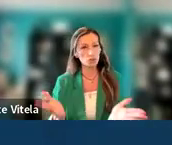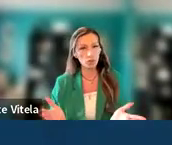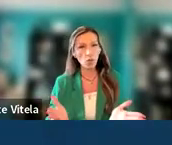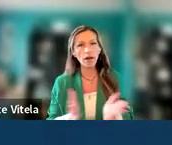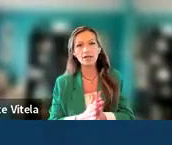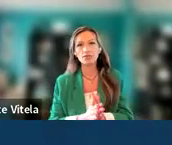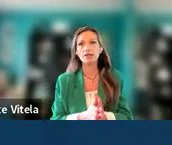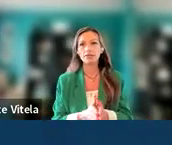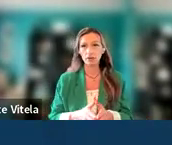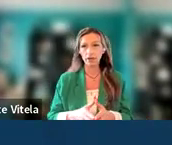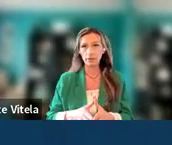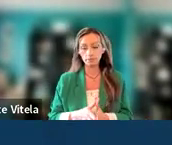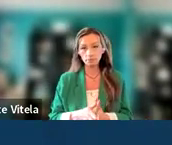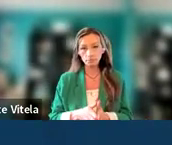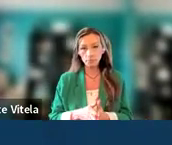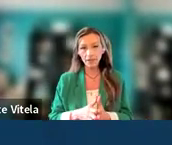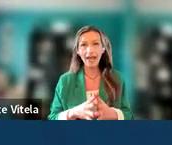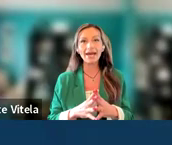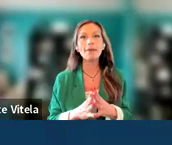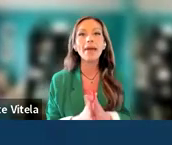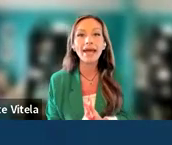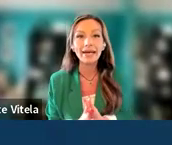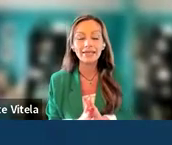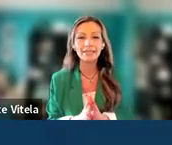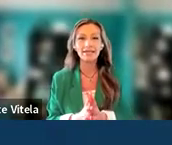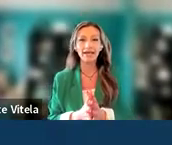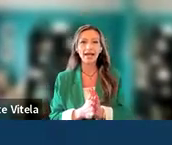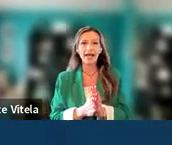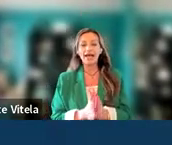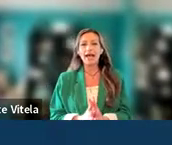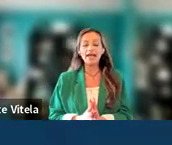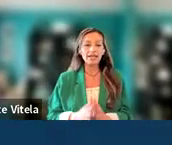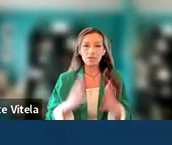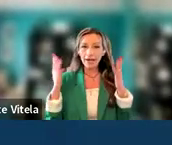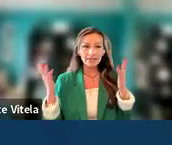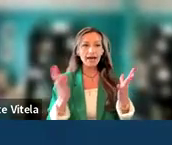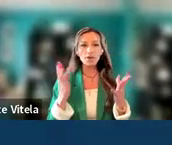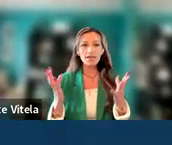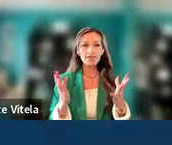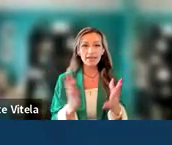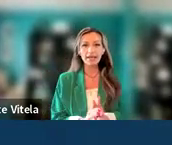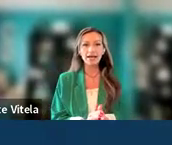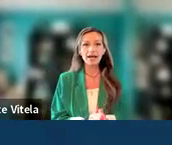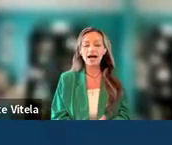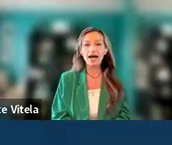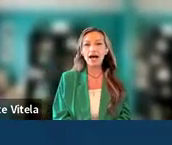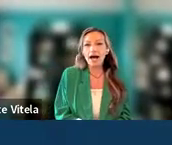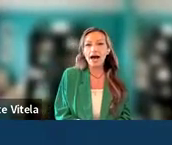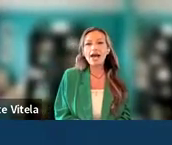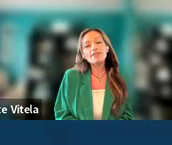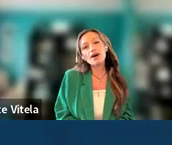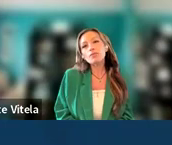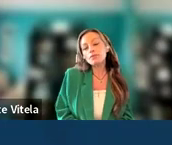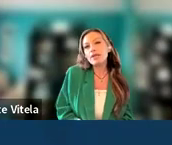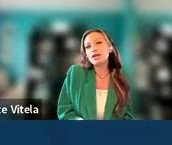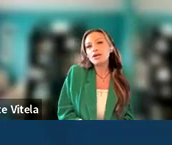company, which required a drug screen, and I panicked. And in my cloudy thinking,